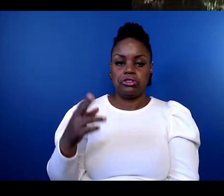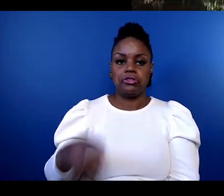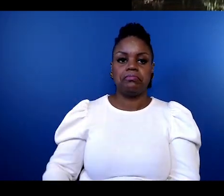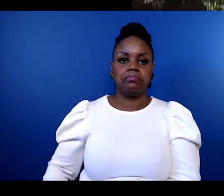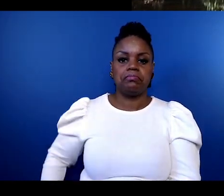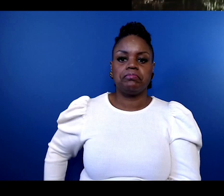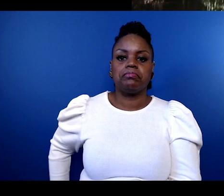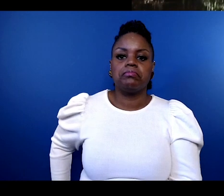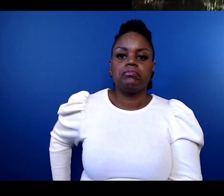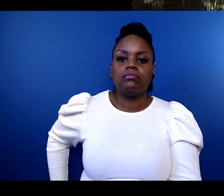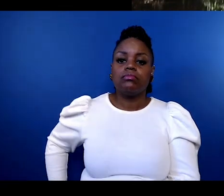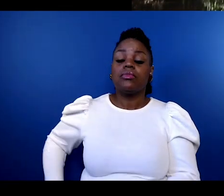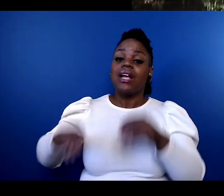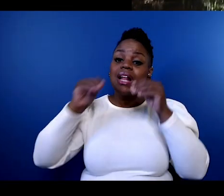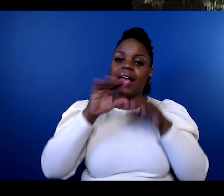exhale as you curve.